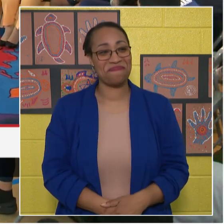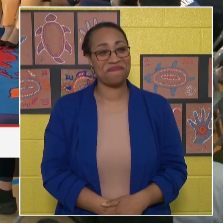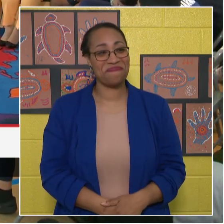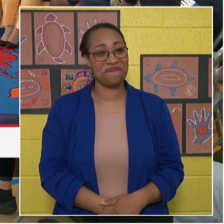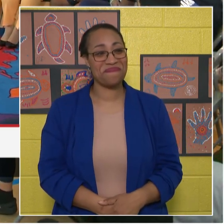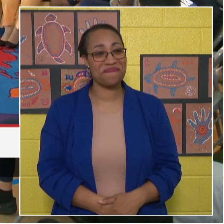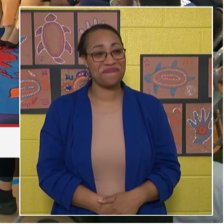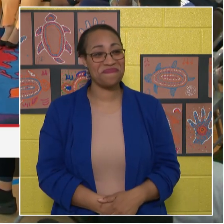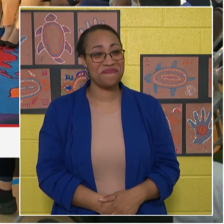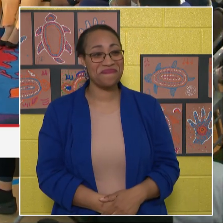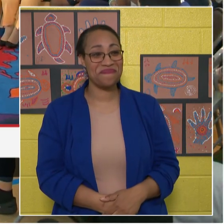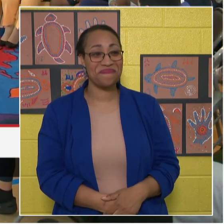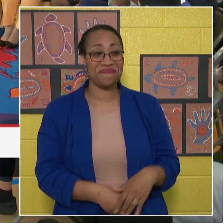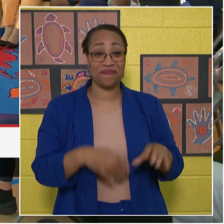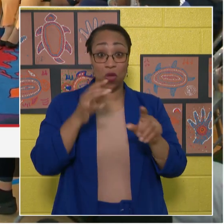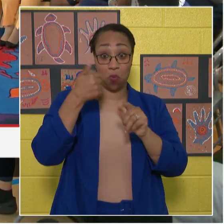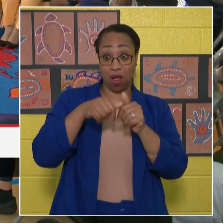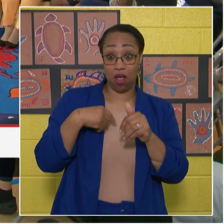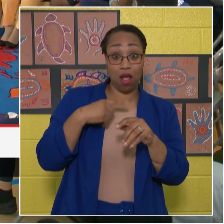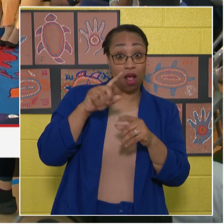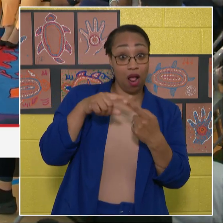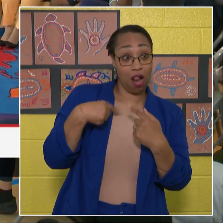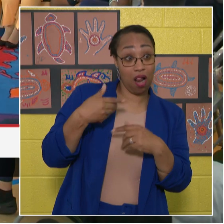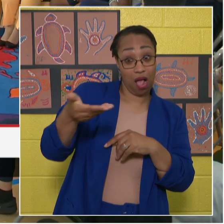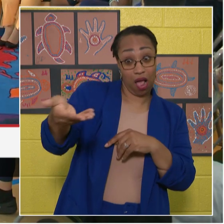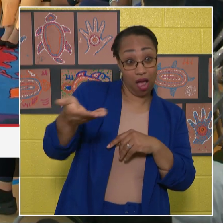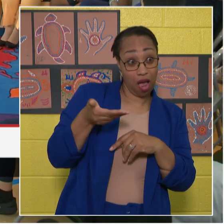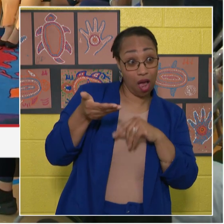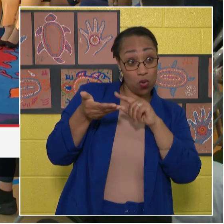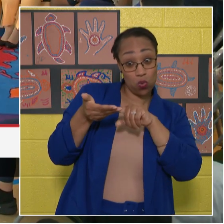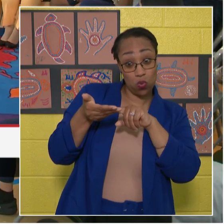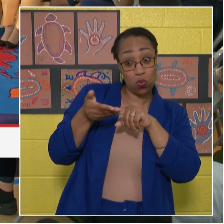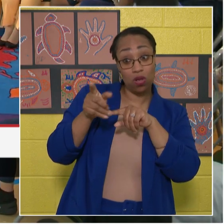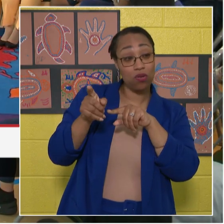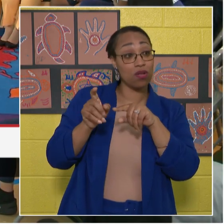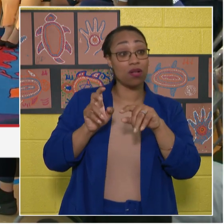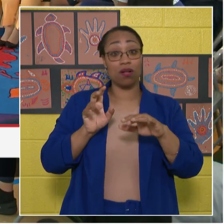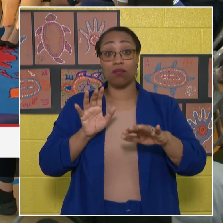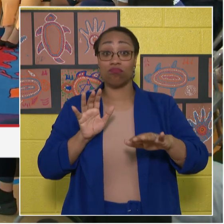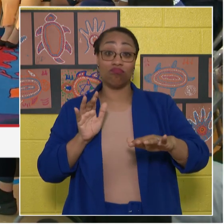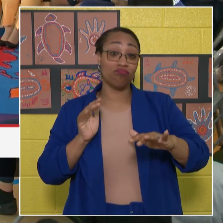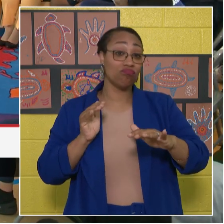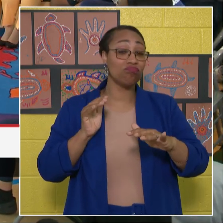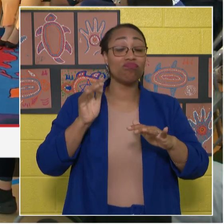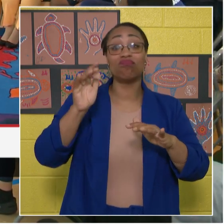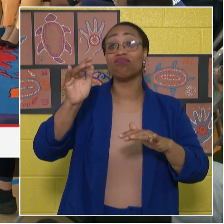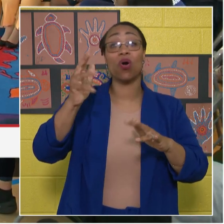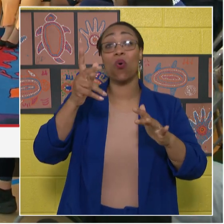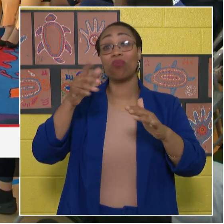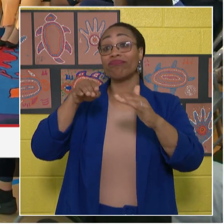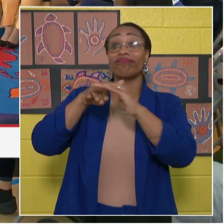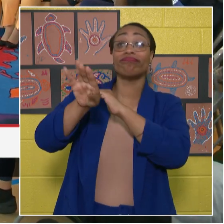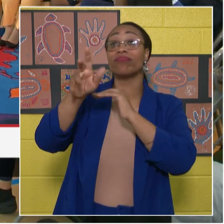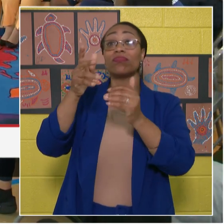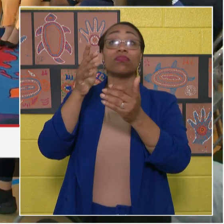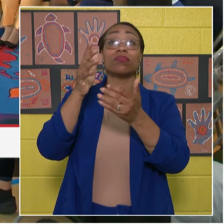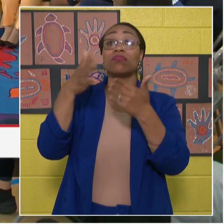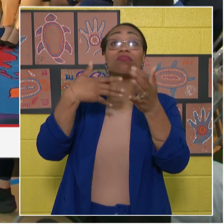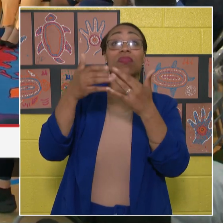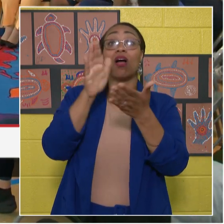don't care if they went to elite universities. I care if they went to schools that